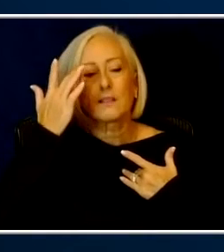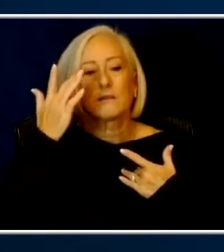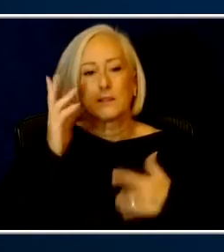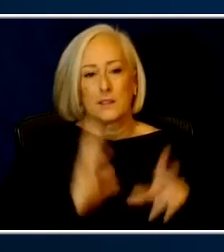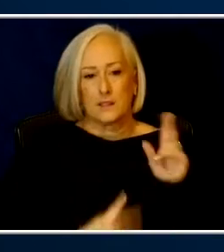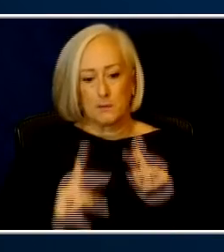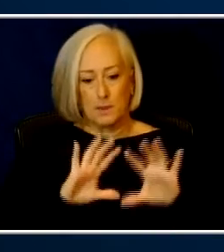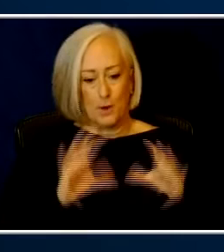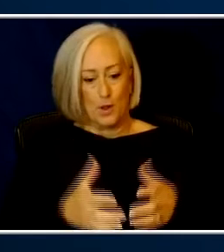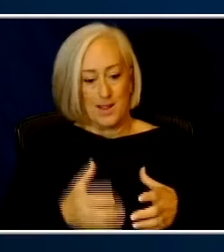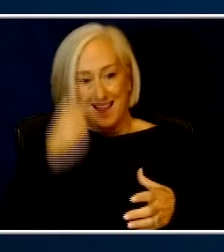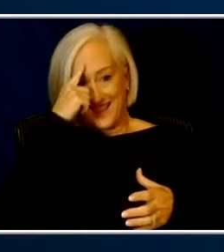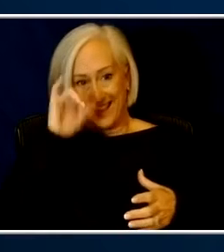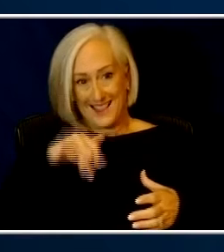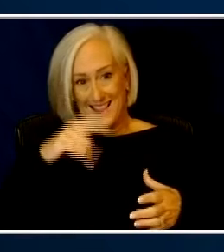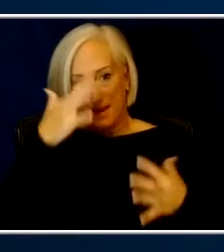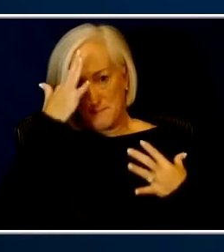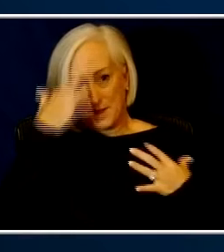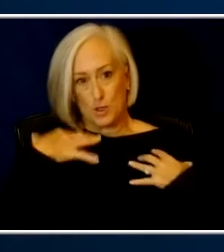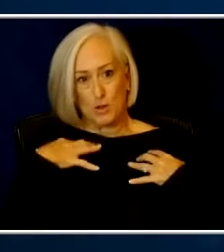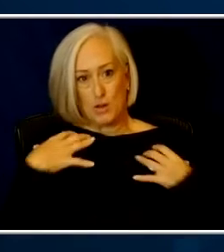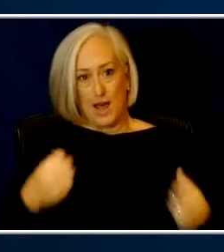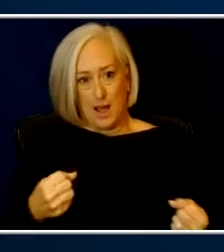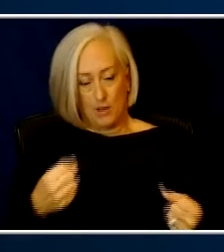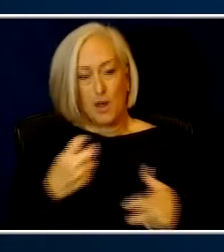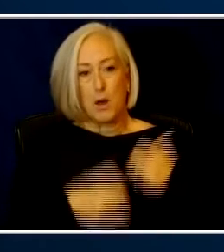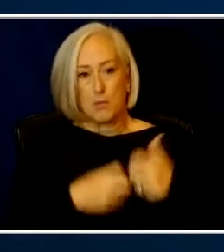point really rings true. I know it rings true here with us.